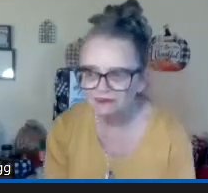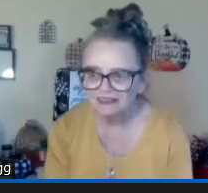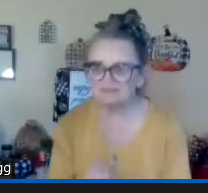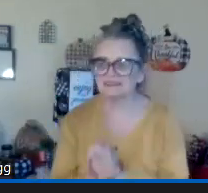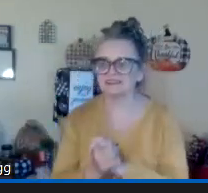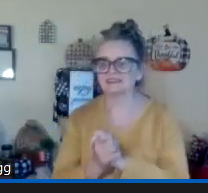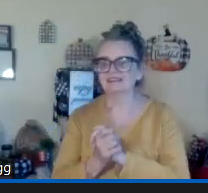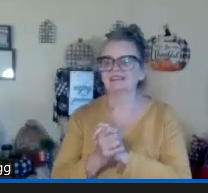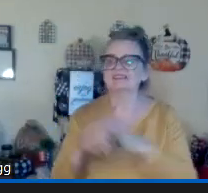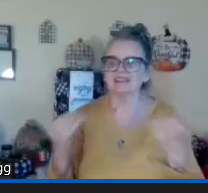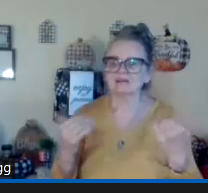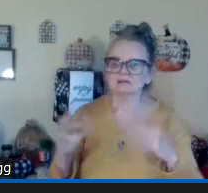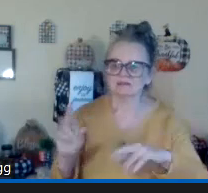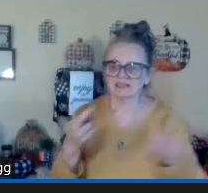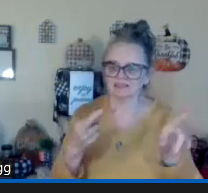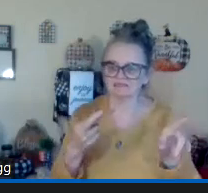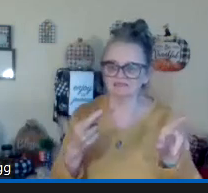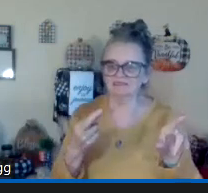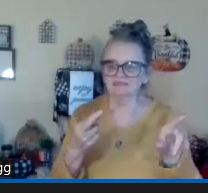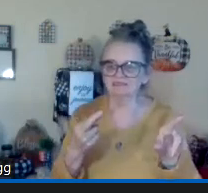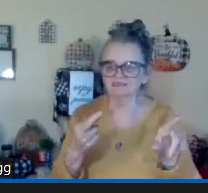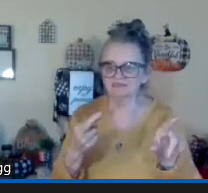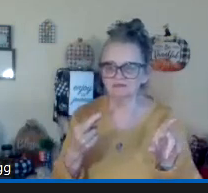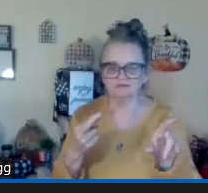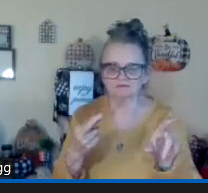Yeah, okay, okay. Now we're ready.